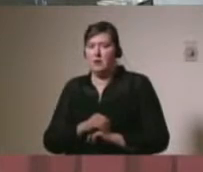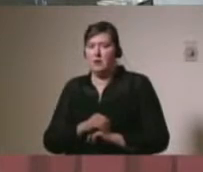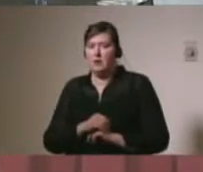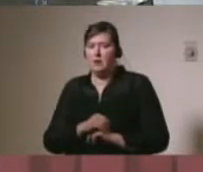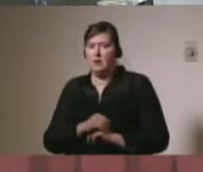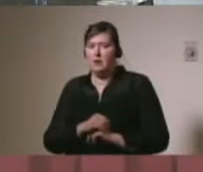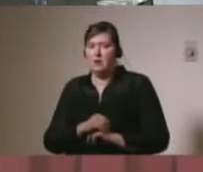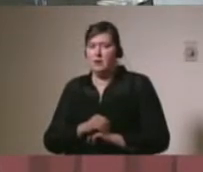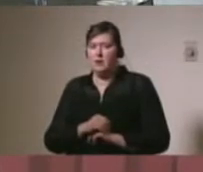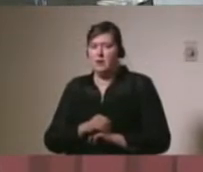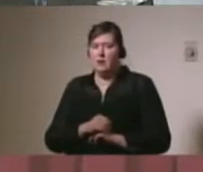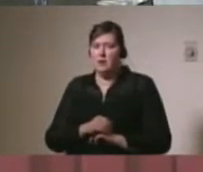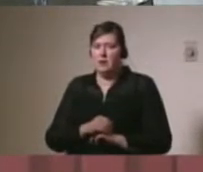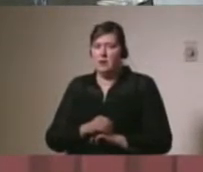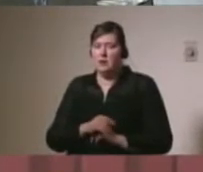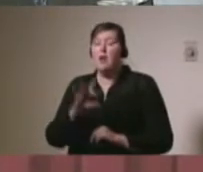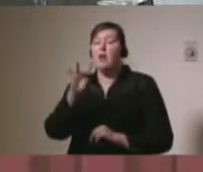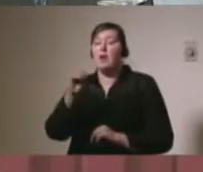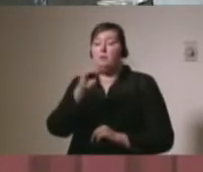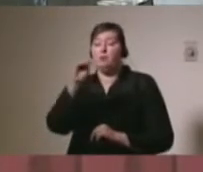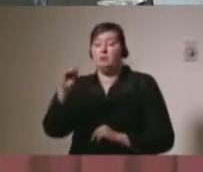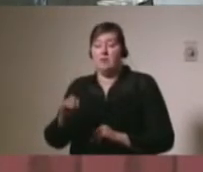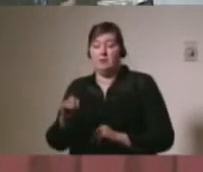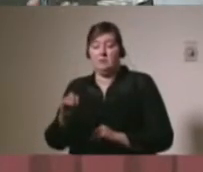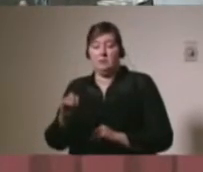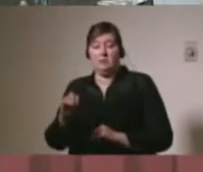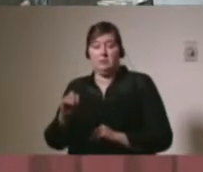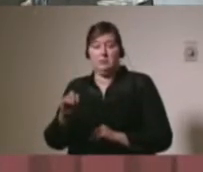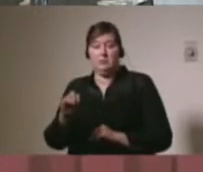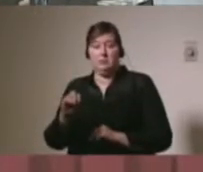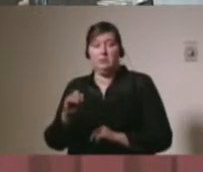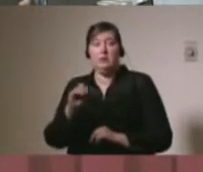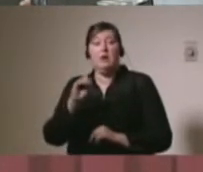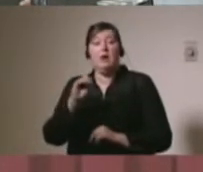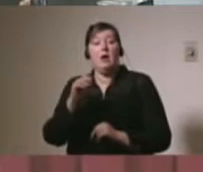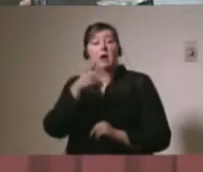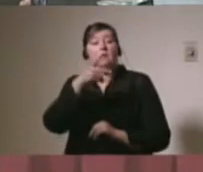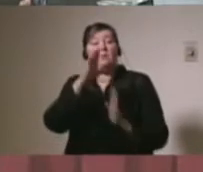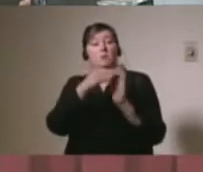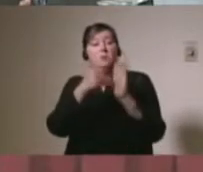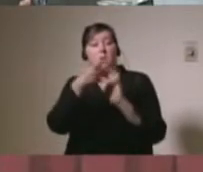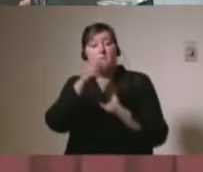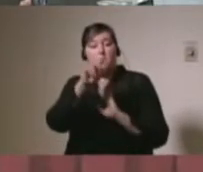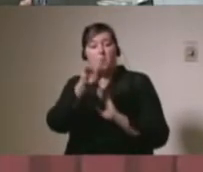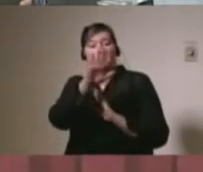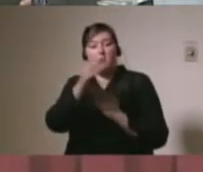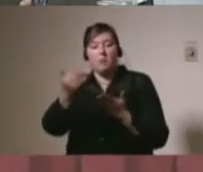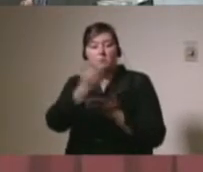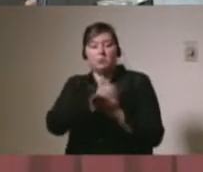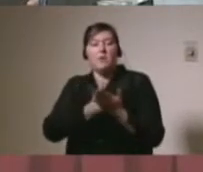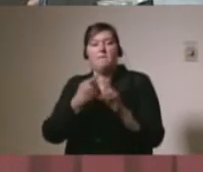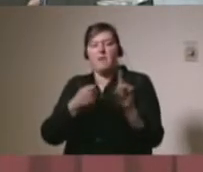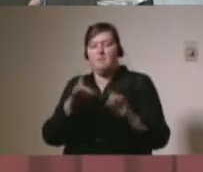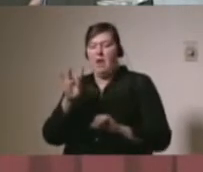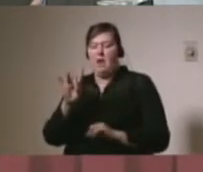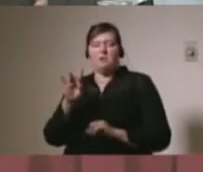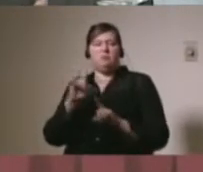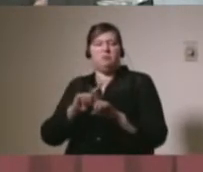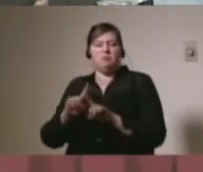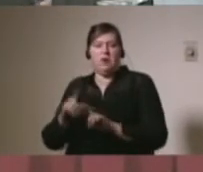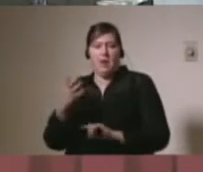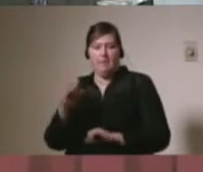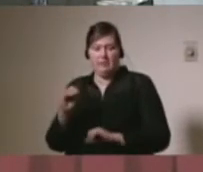about 20 customers, which are the big banks, the Inland Revenue Department, all of